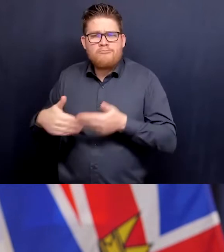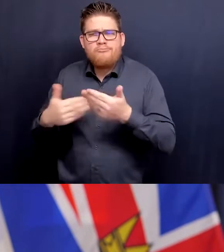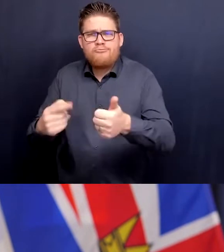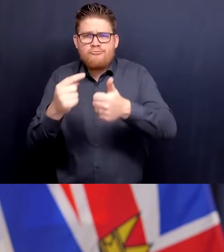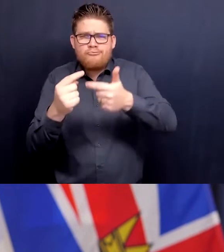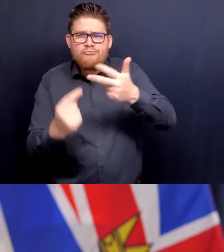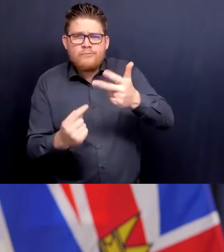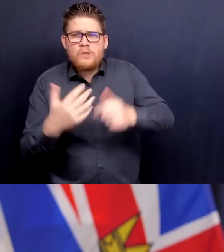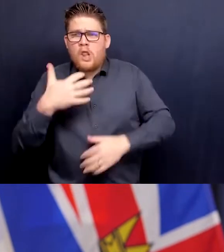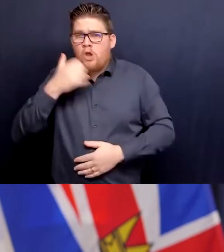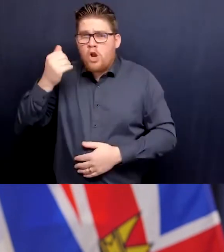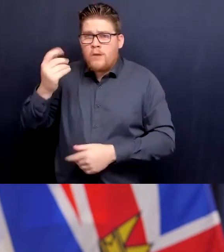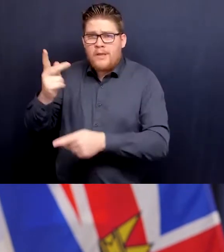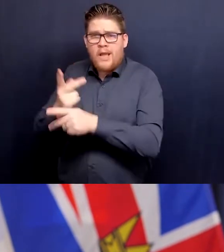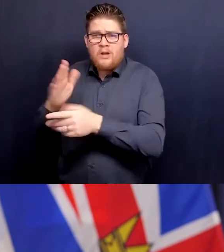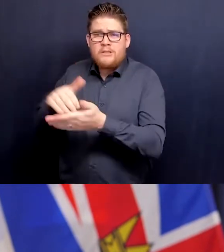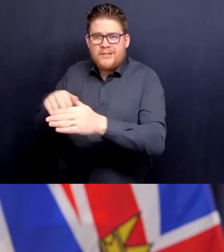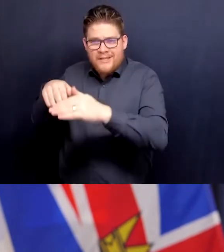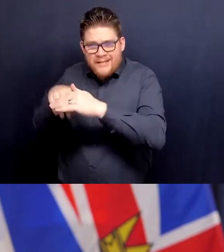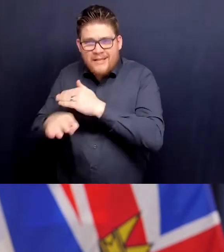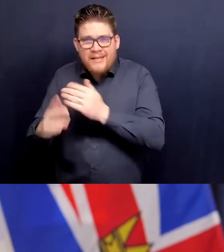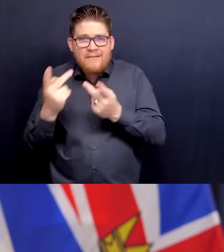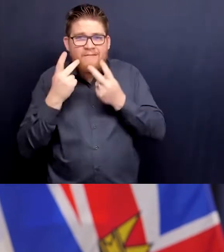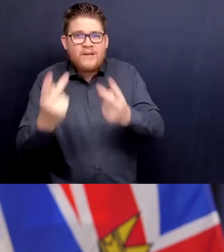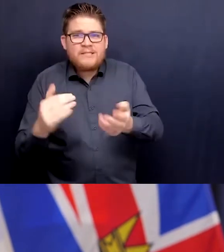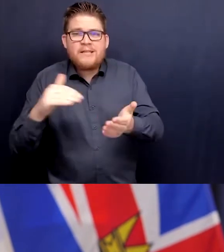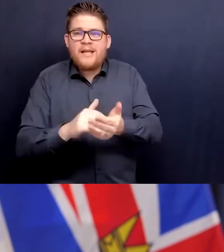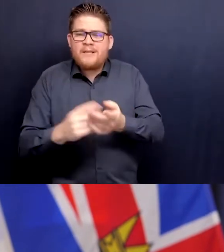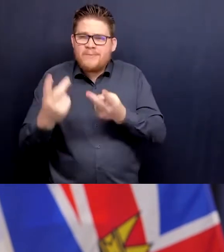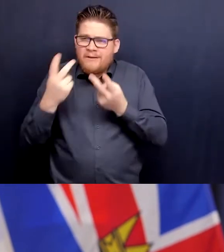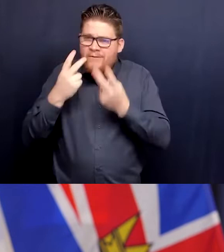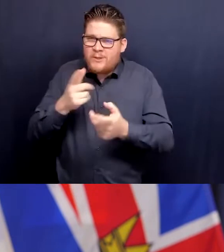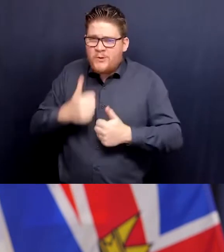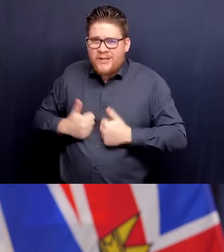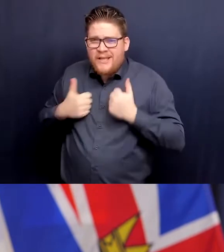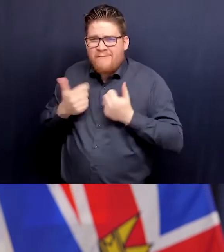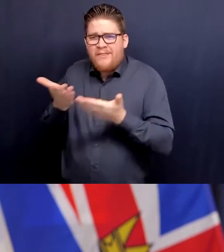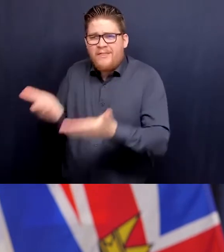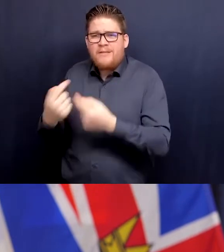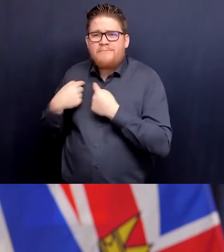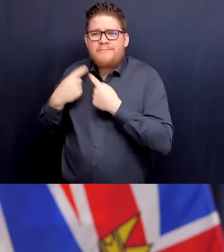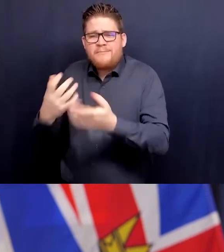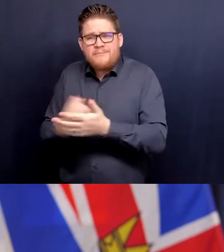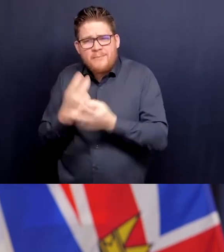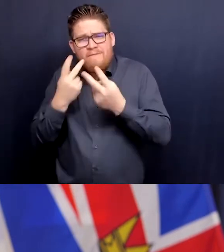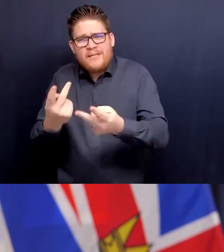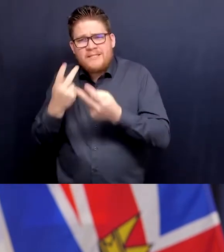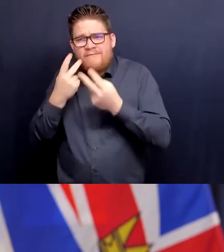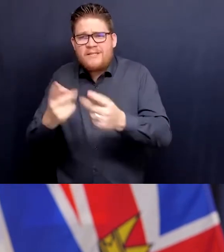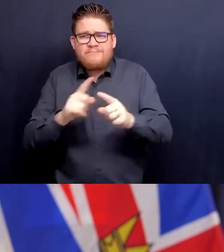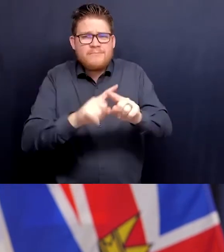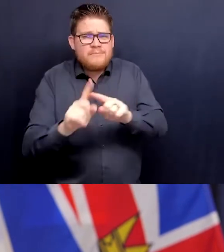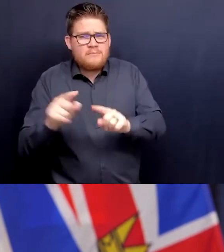care again, for long-term care residents to have multiple visitors, all vaccinated,